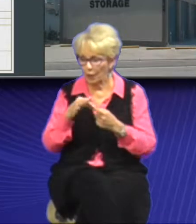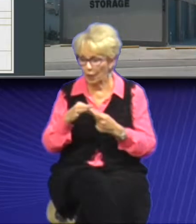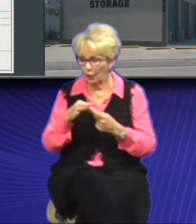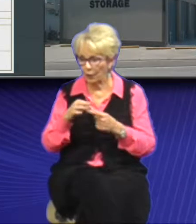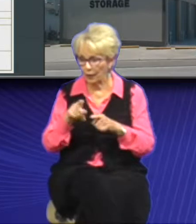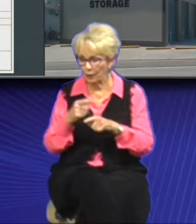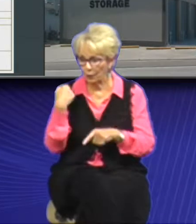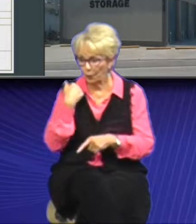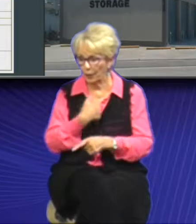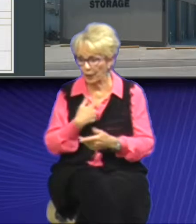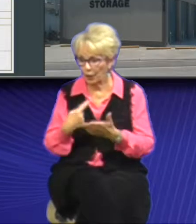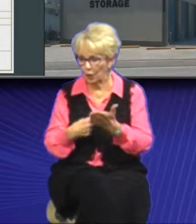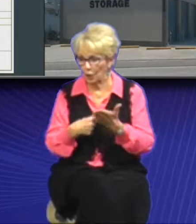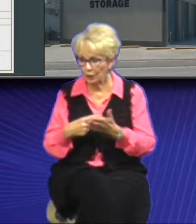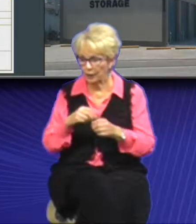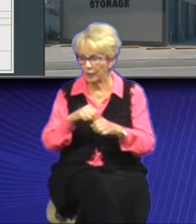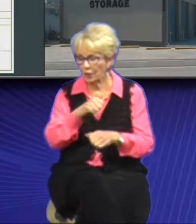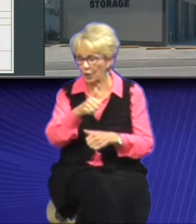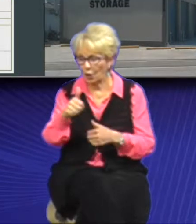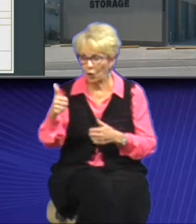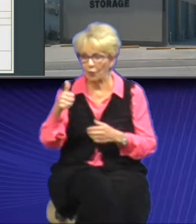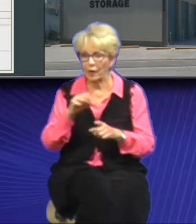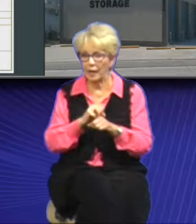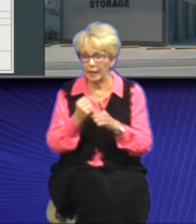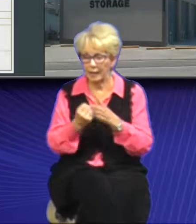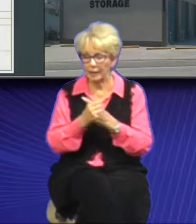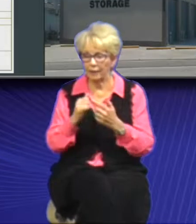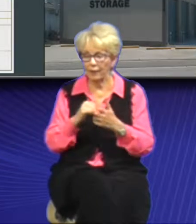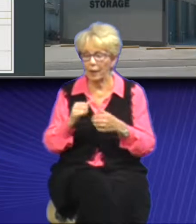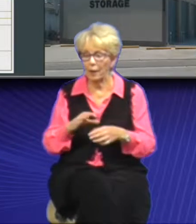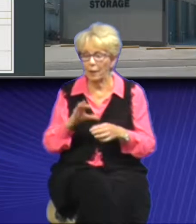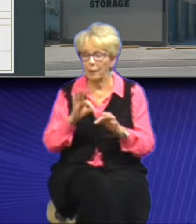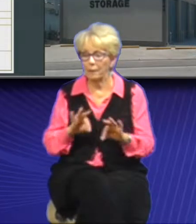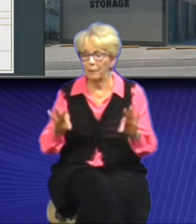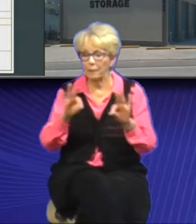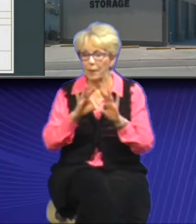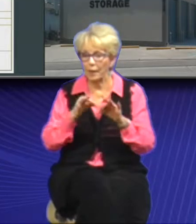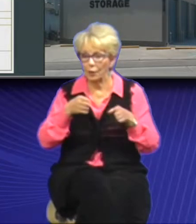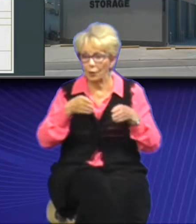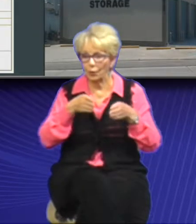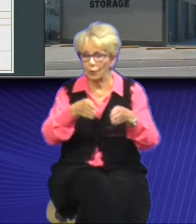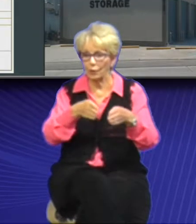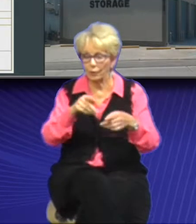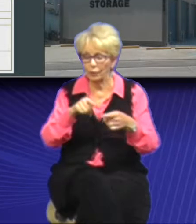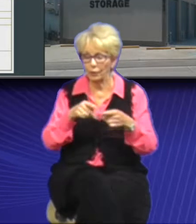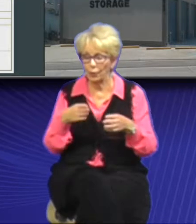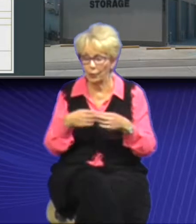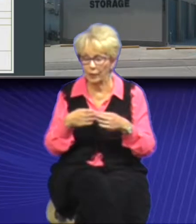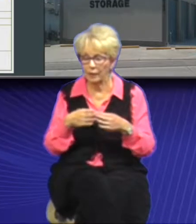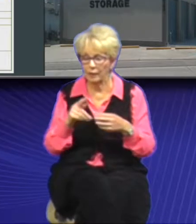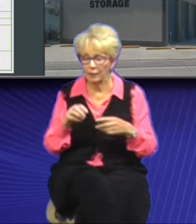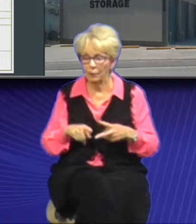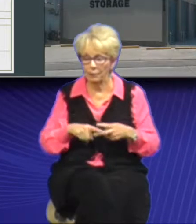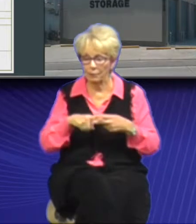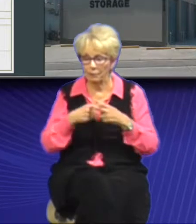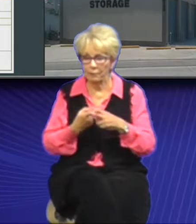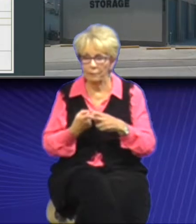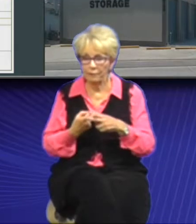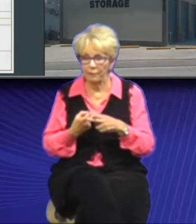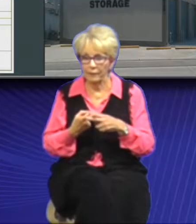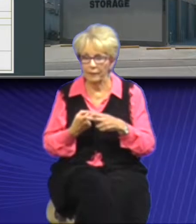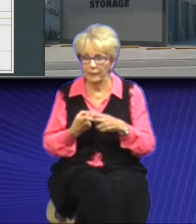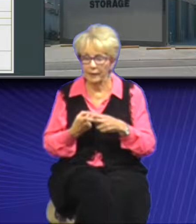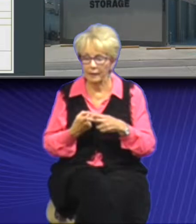as we've discussed in other cases, these are the main corridors into town, and to really bring about